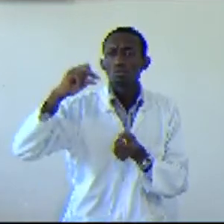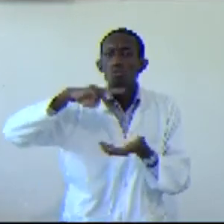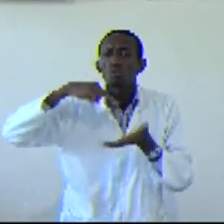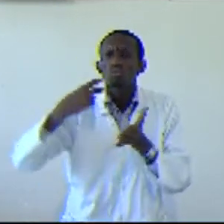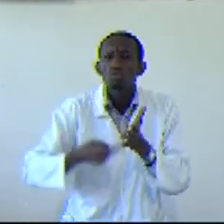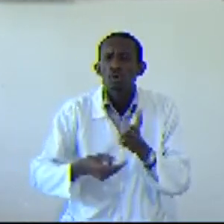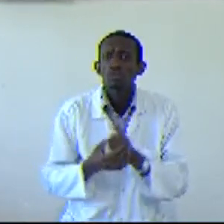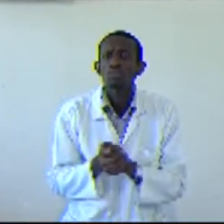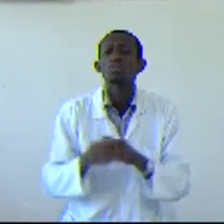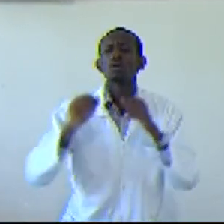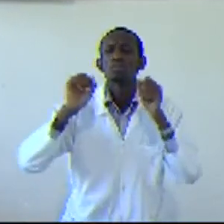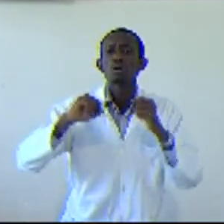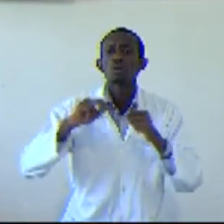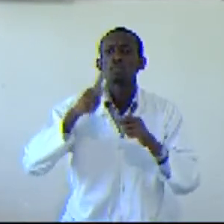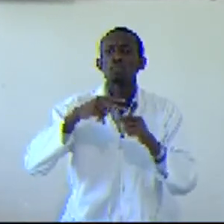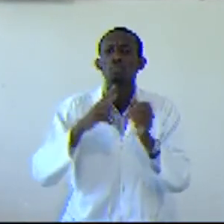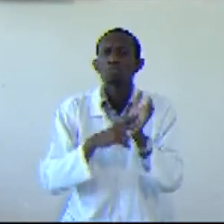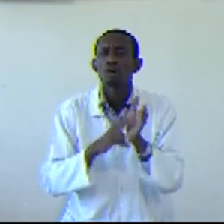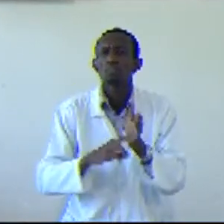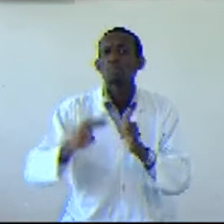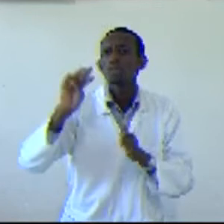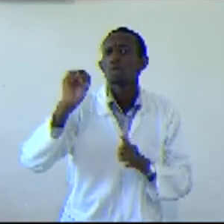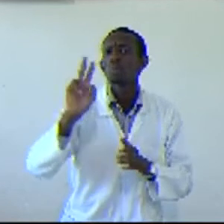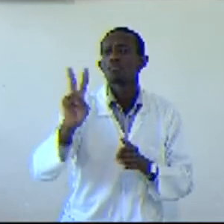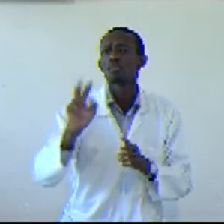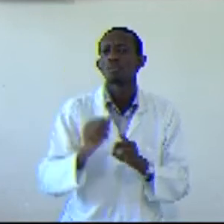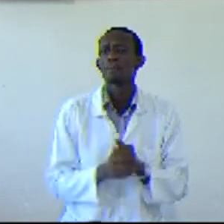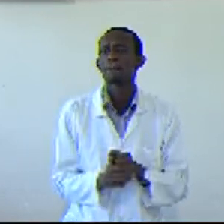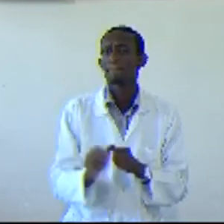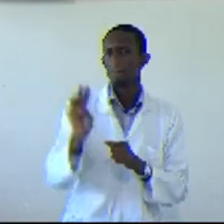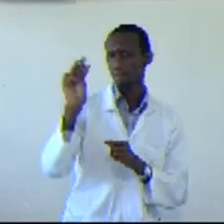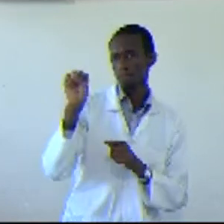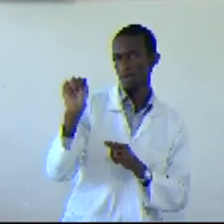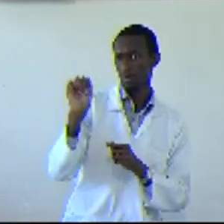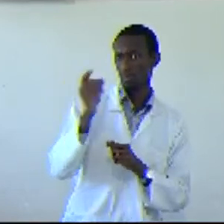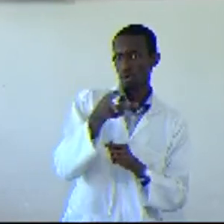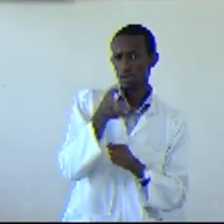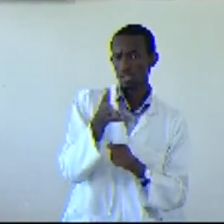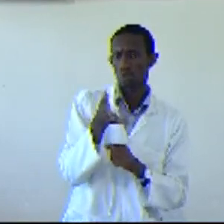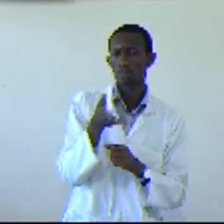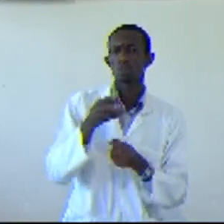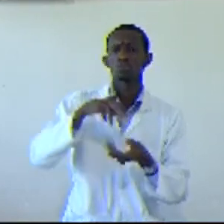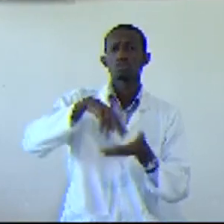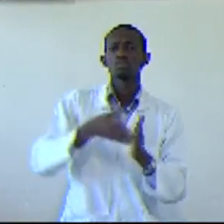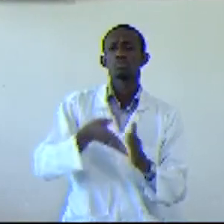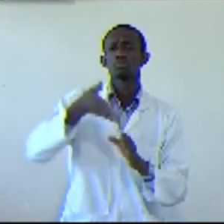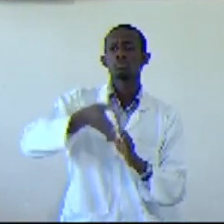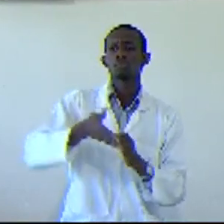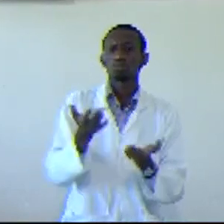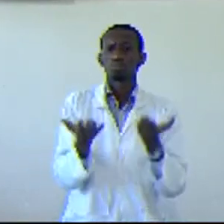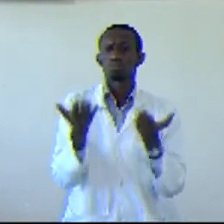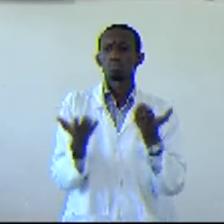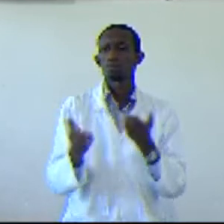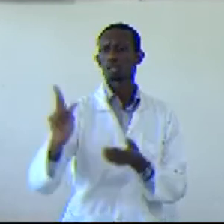to mv, and this here, it is expressed into kilogram, and the unit of that is meter per